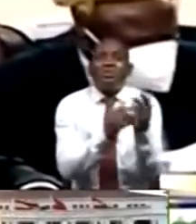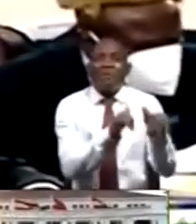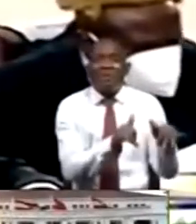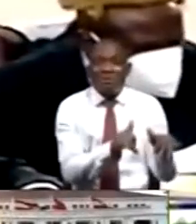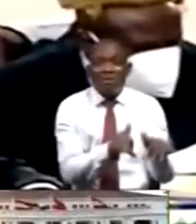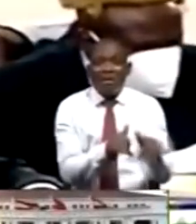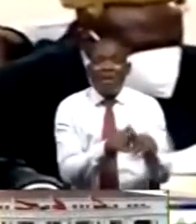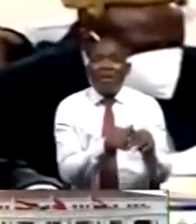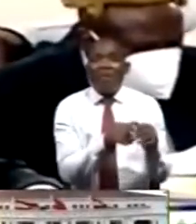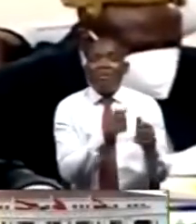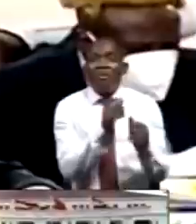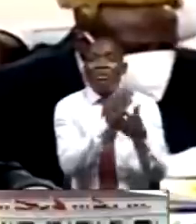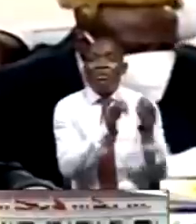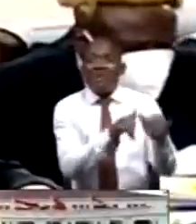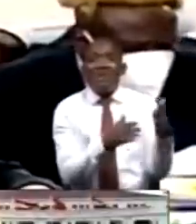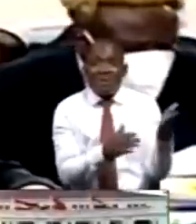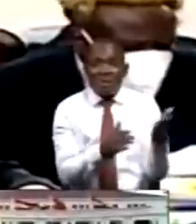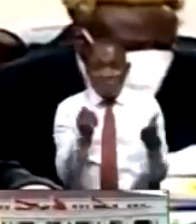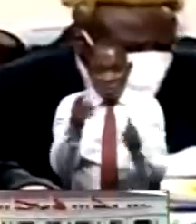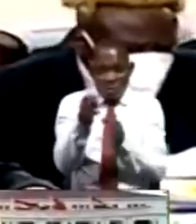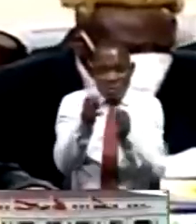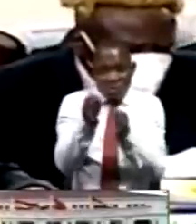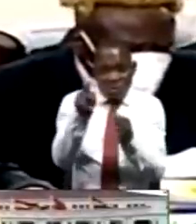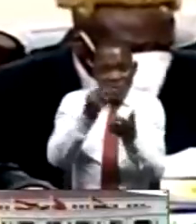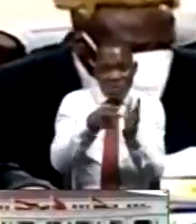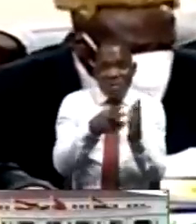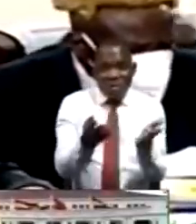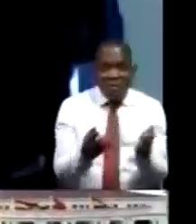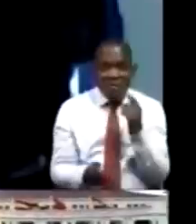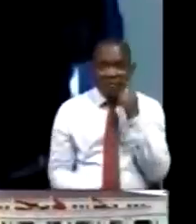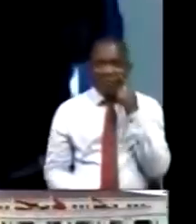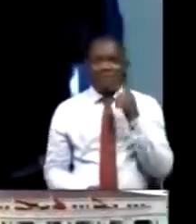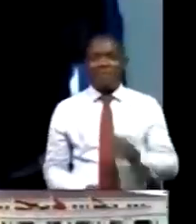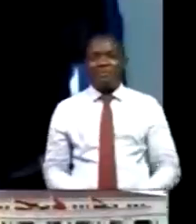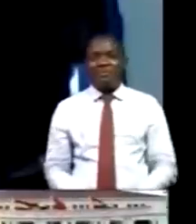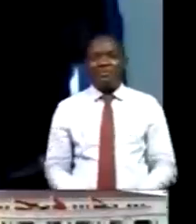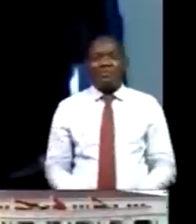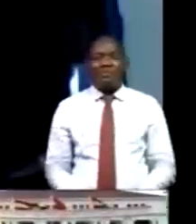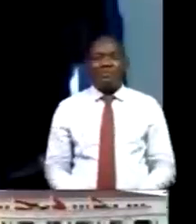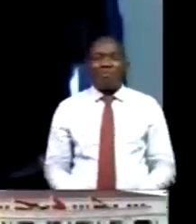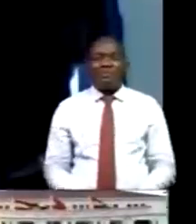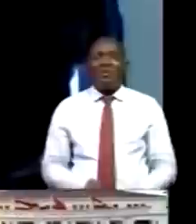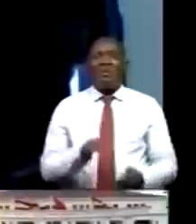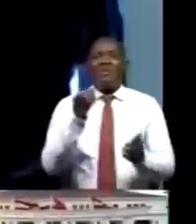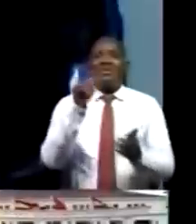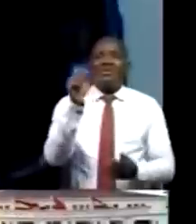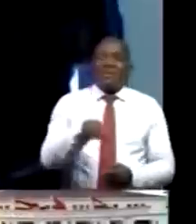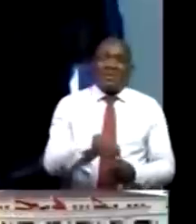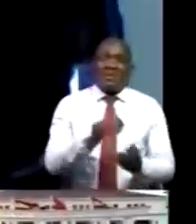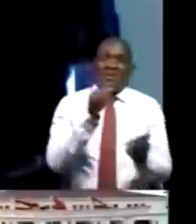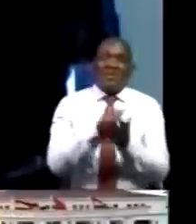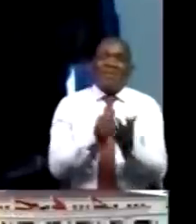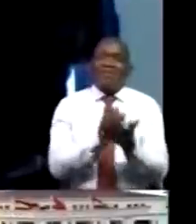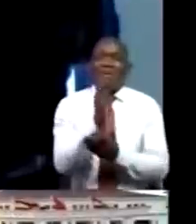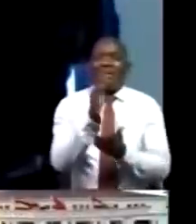without any backup representation. That is what you want this country to believe, and also. That is the case, and that is what